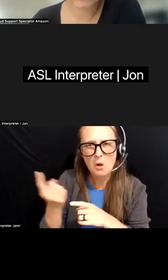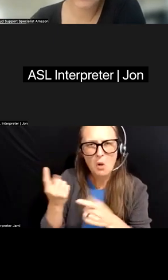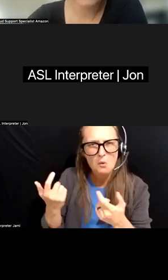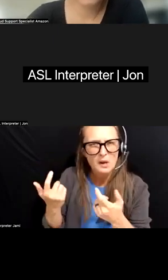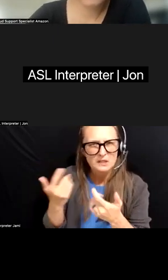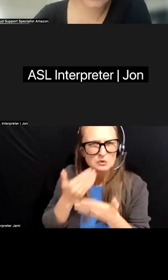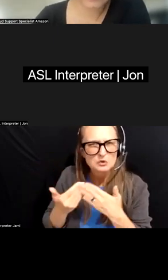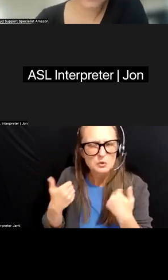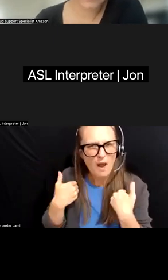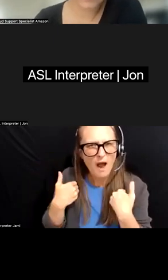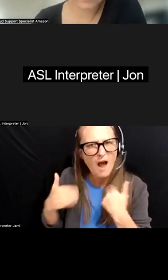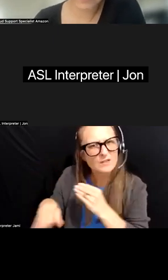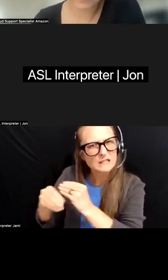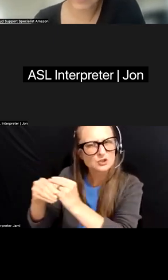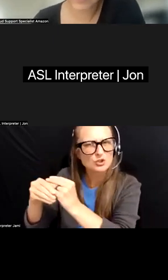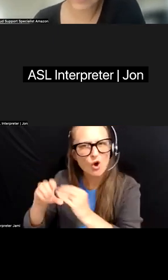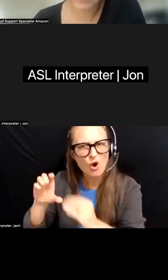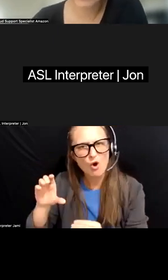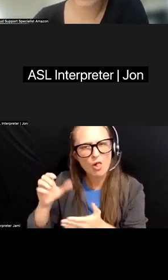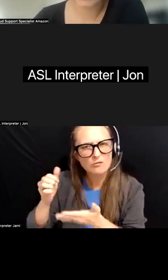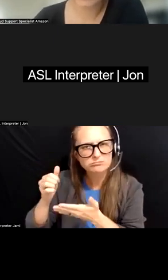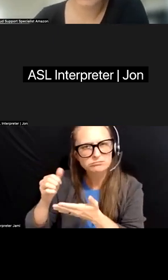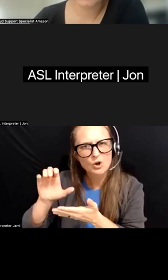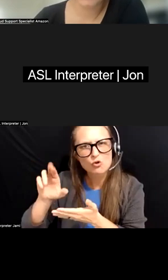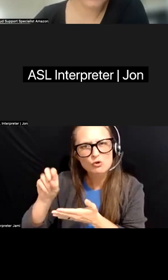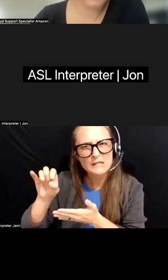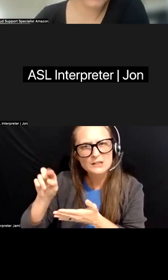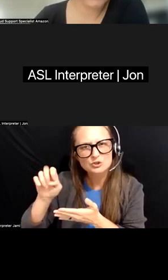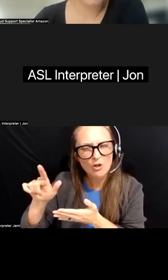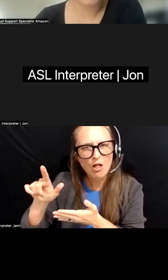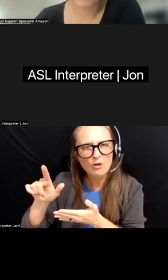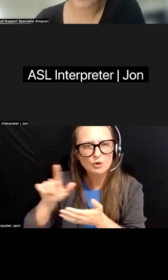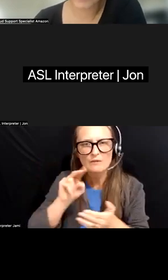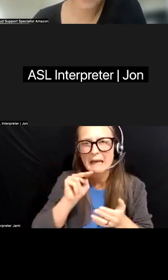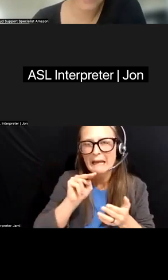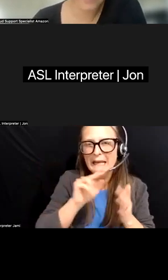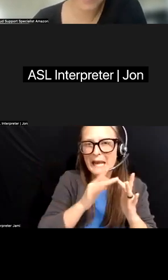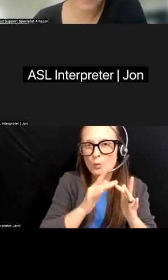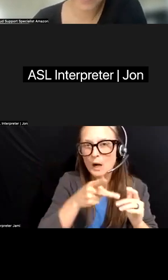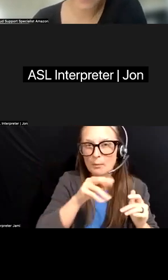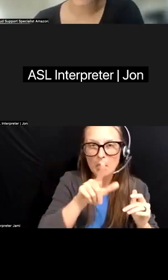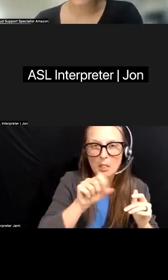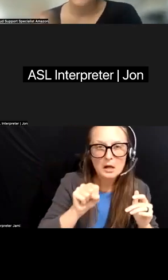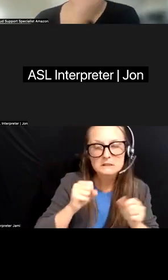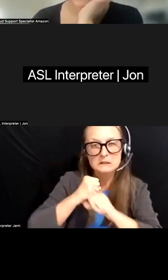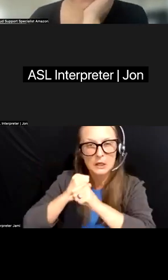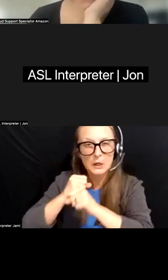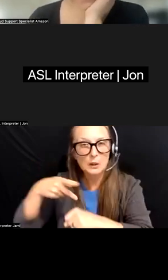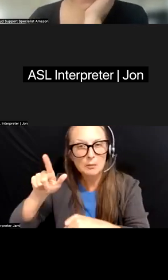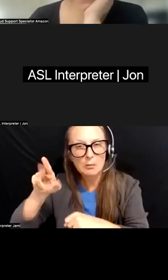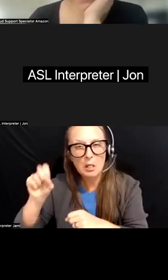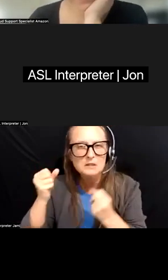There's lots of them. So you can have A+, you can have Network Plus, Security Plus, many other. But